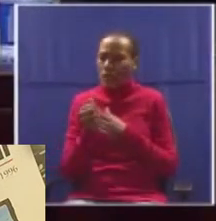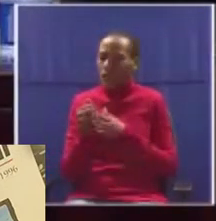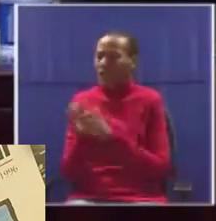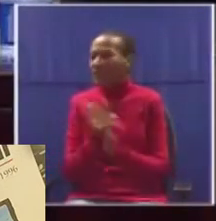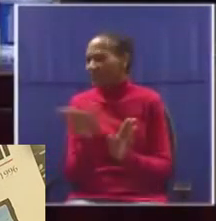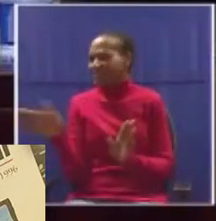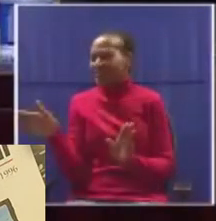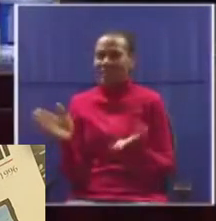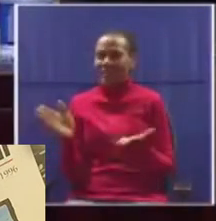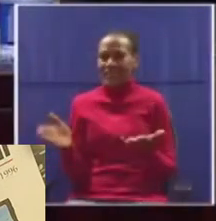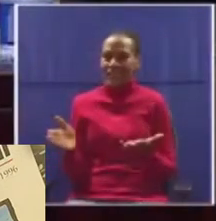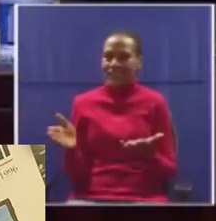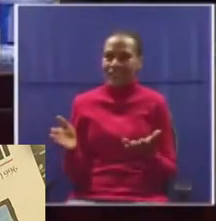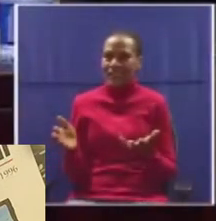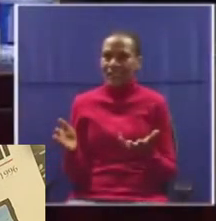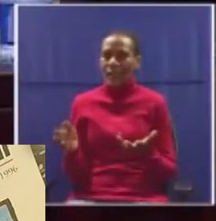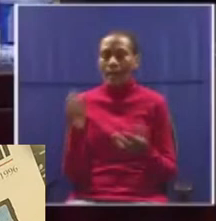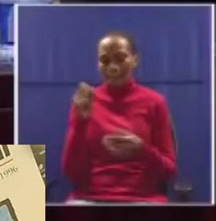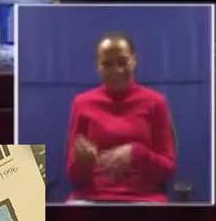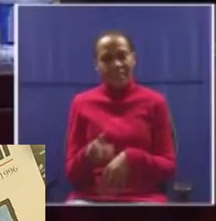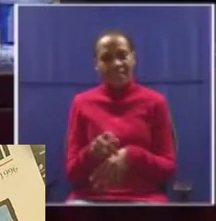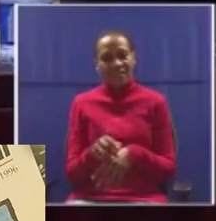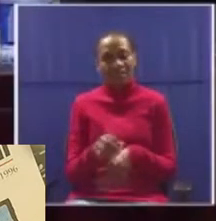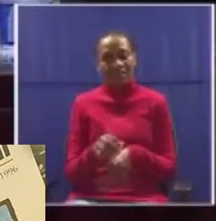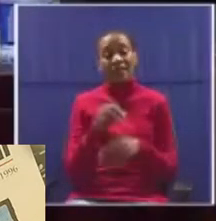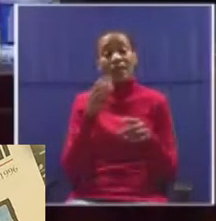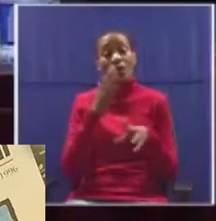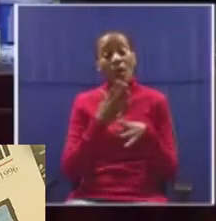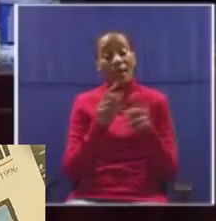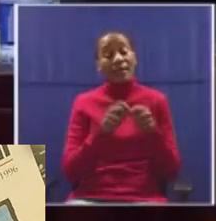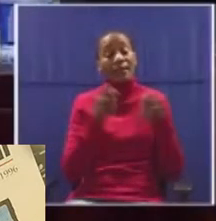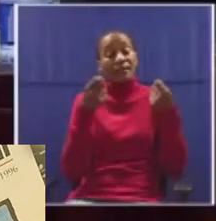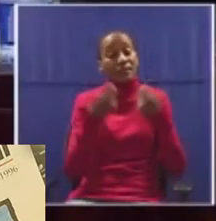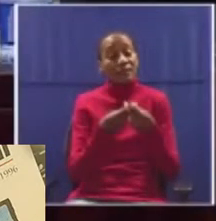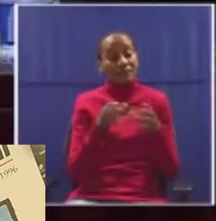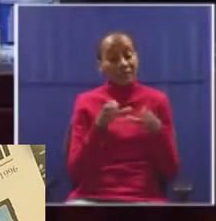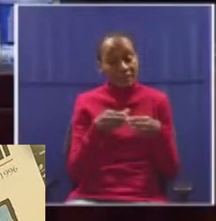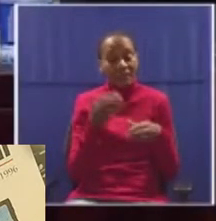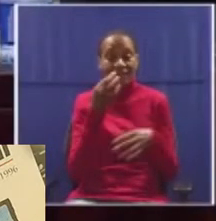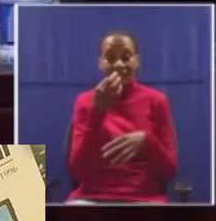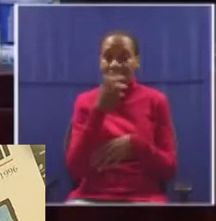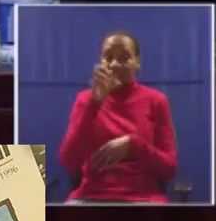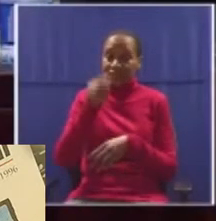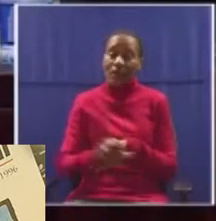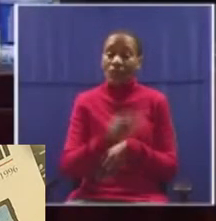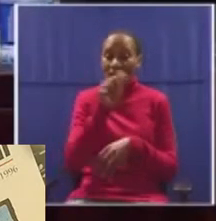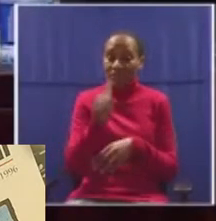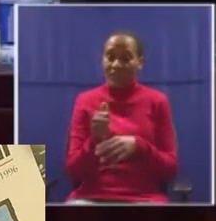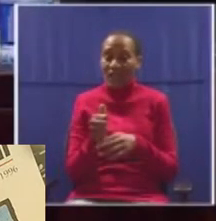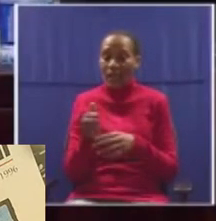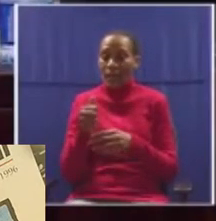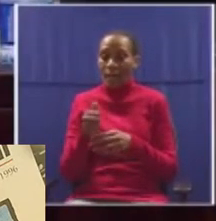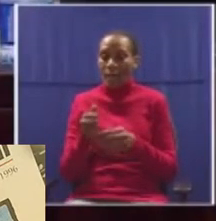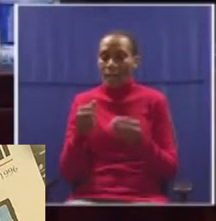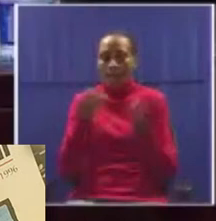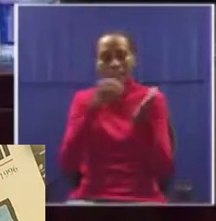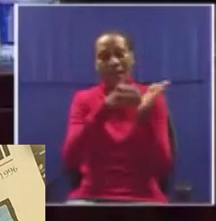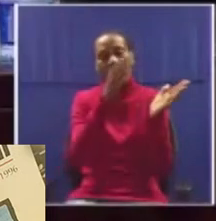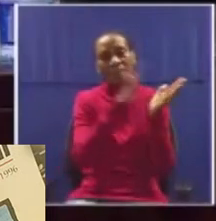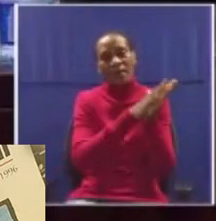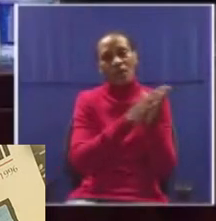the National Assembly the financial action task force then placed in South Africa on the gray list for